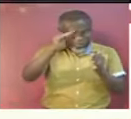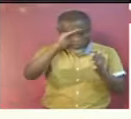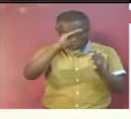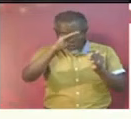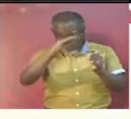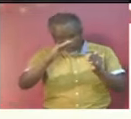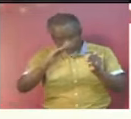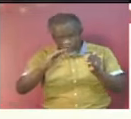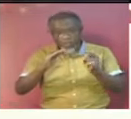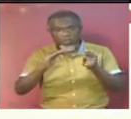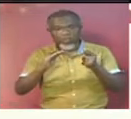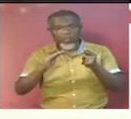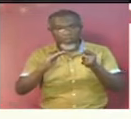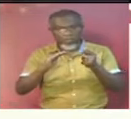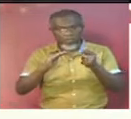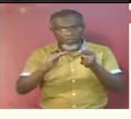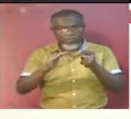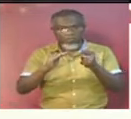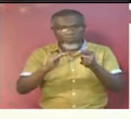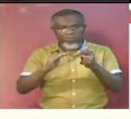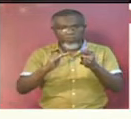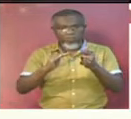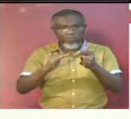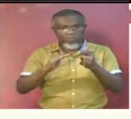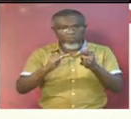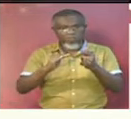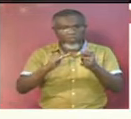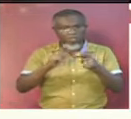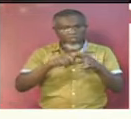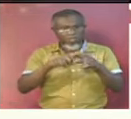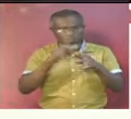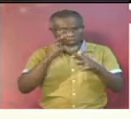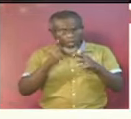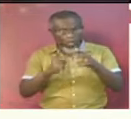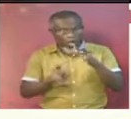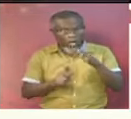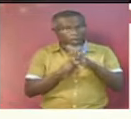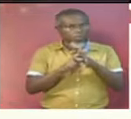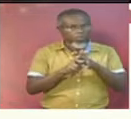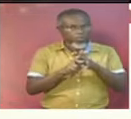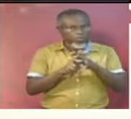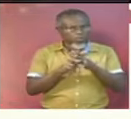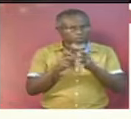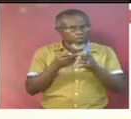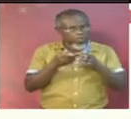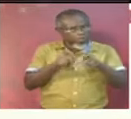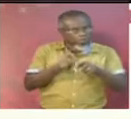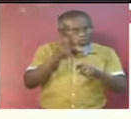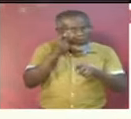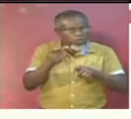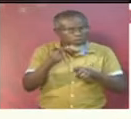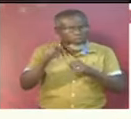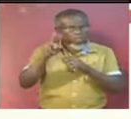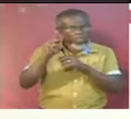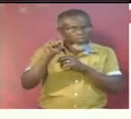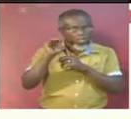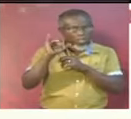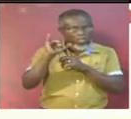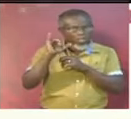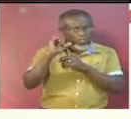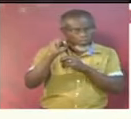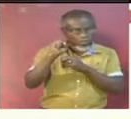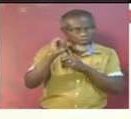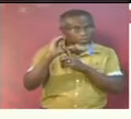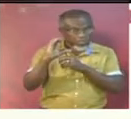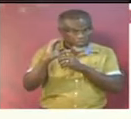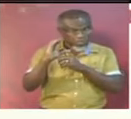pediatric population, and therefore we continue to monitor. Not that we're actually seeing an increase at this point in time, but that we do